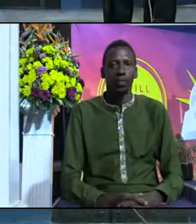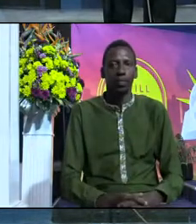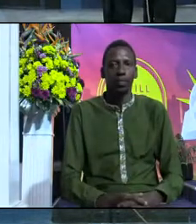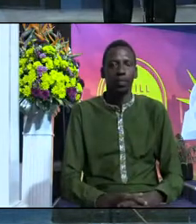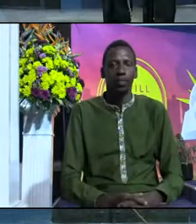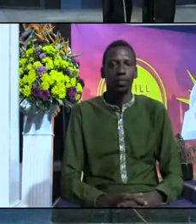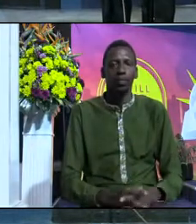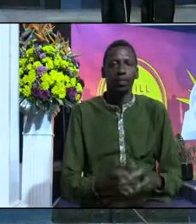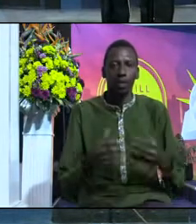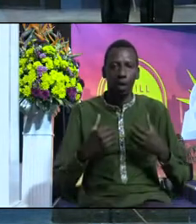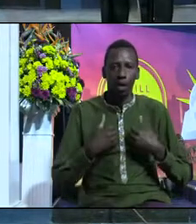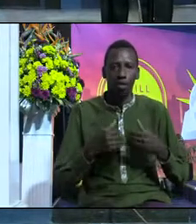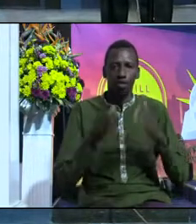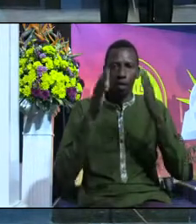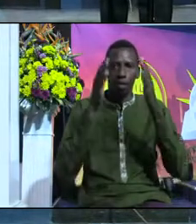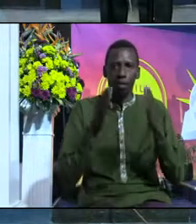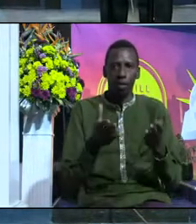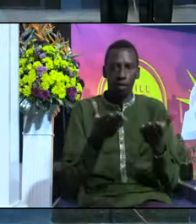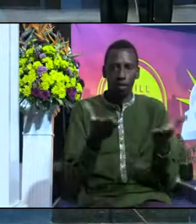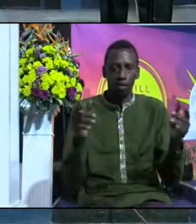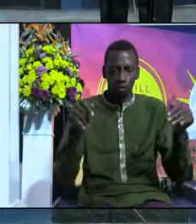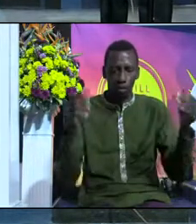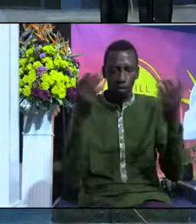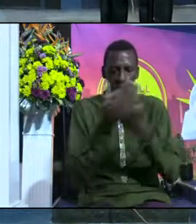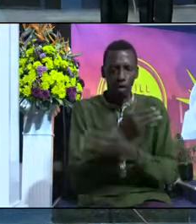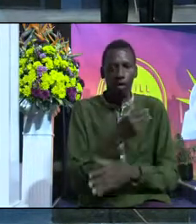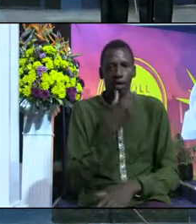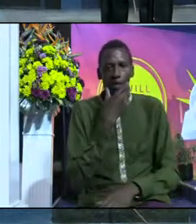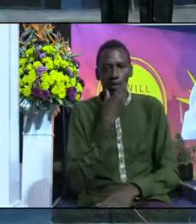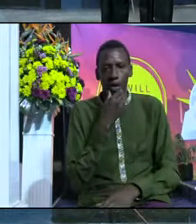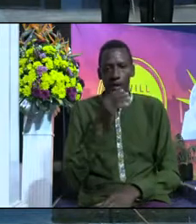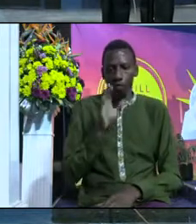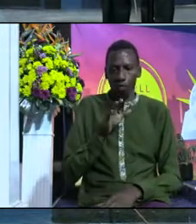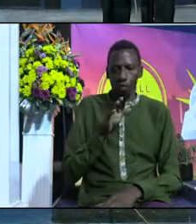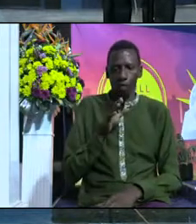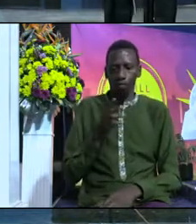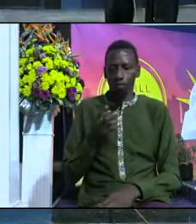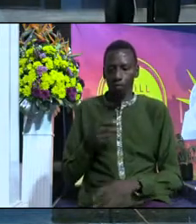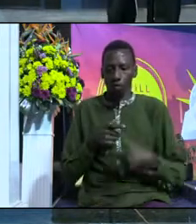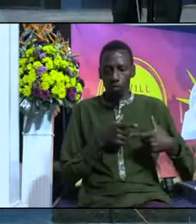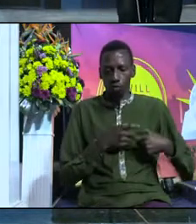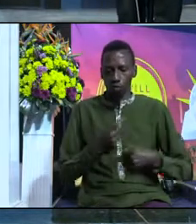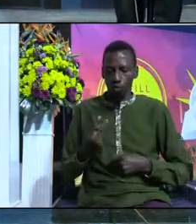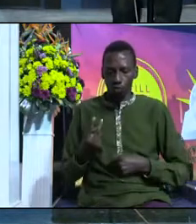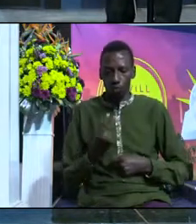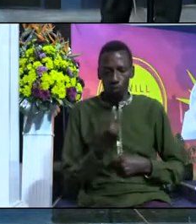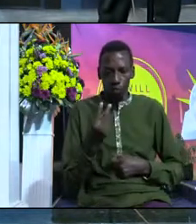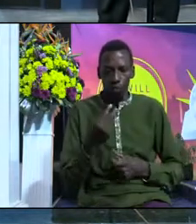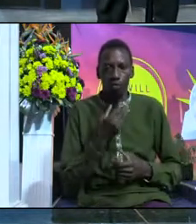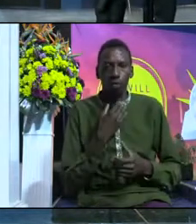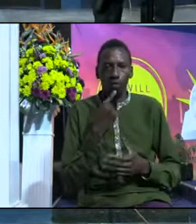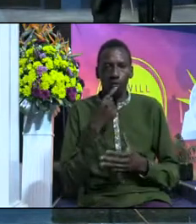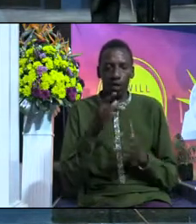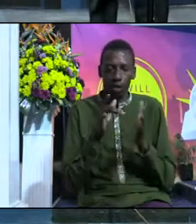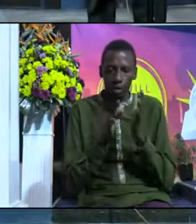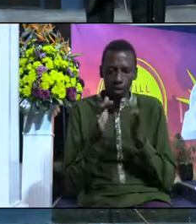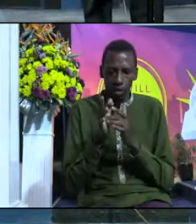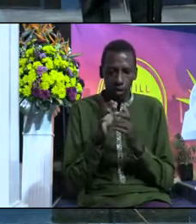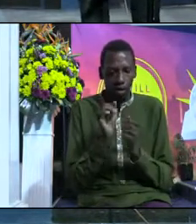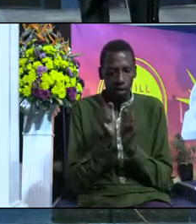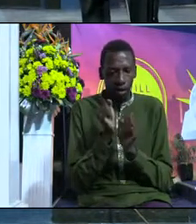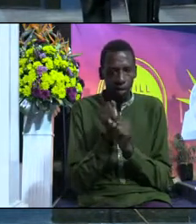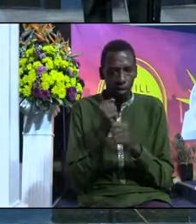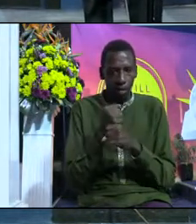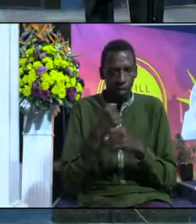home. Is there someone here tonight, a man, a woman, a couple, who want to say, Jesus, make me wholly thine? If